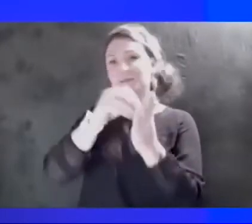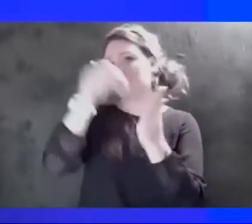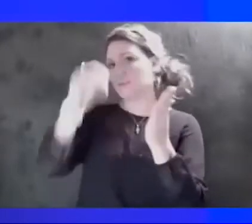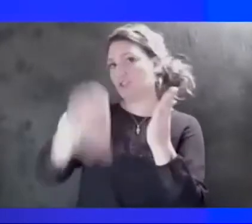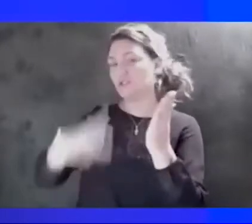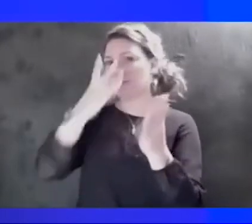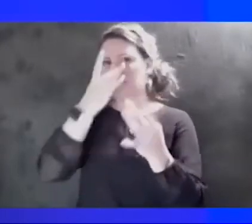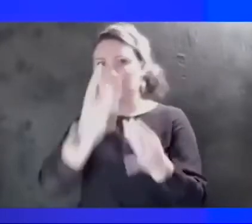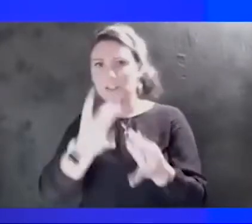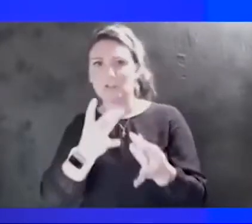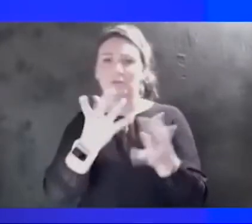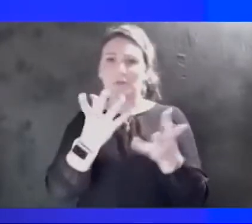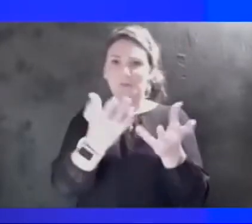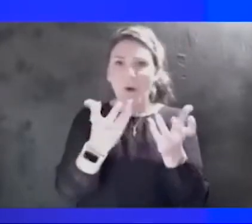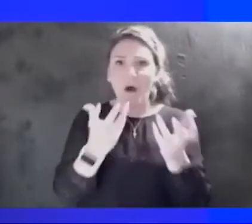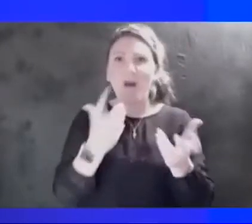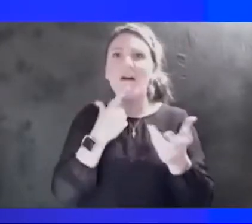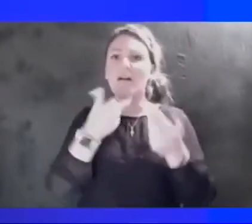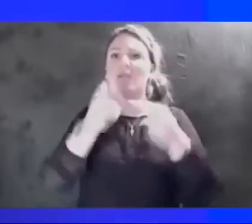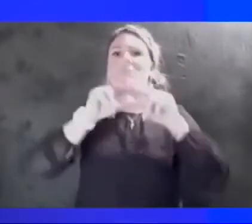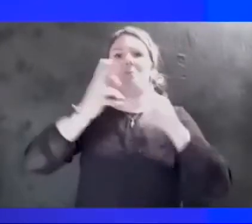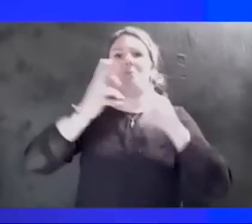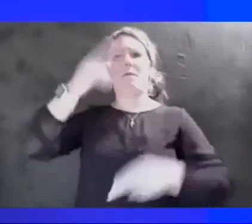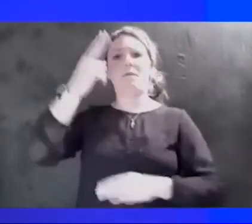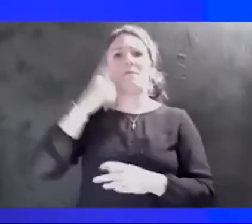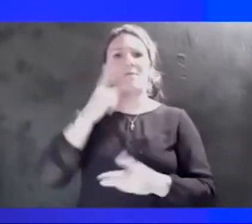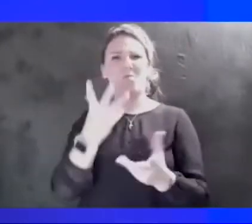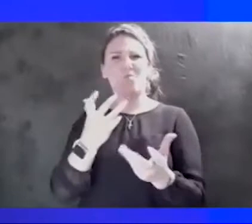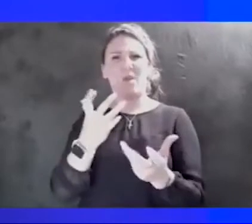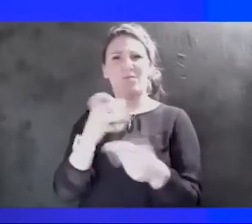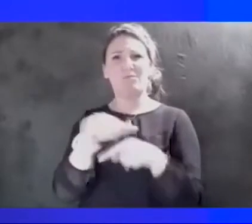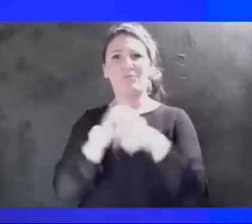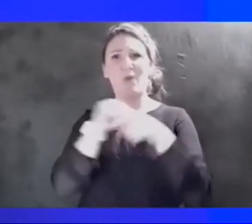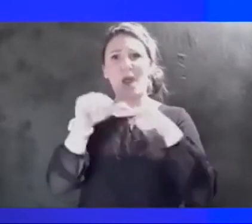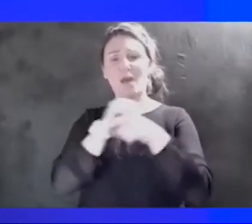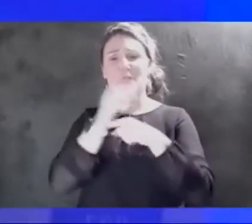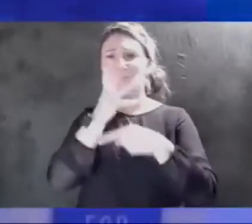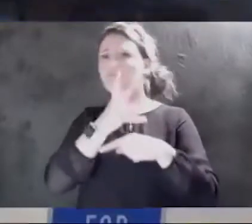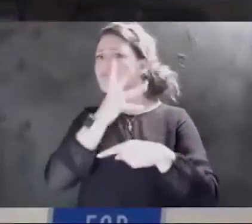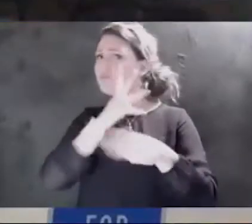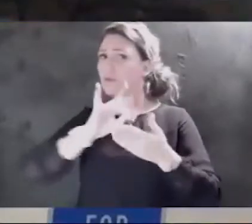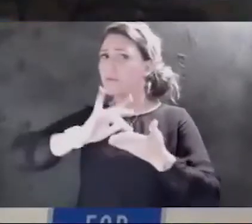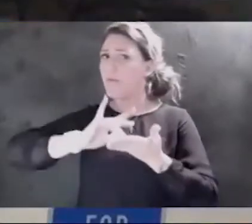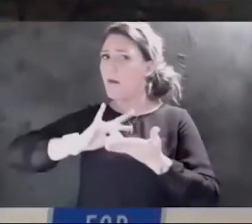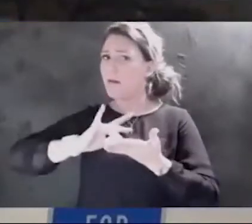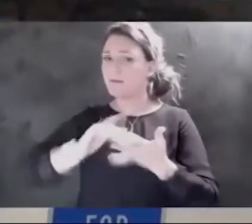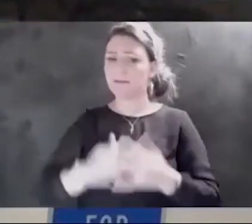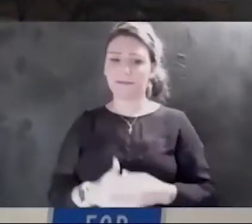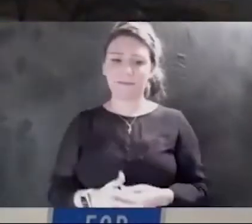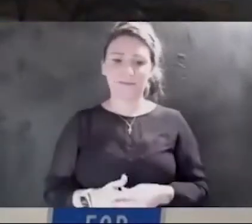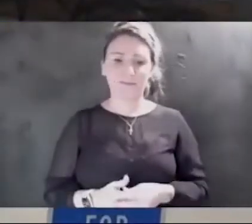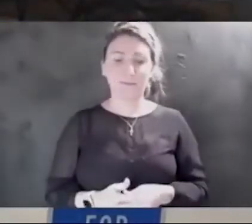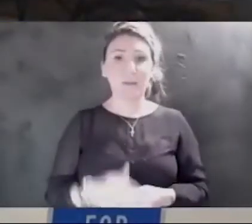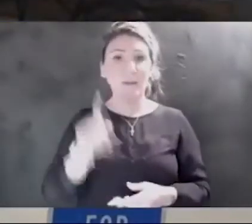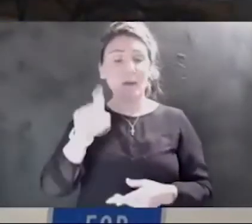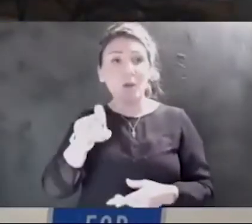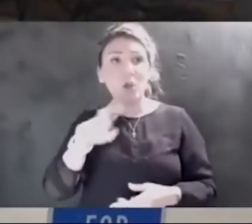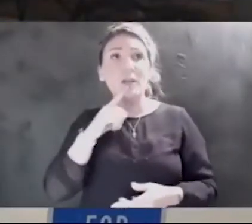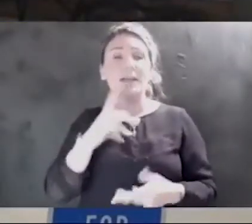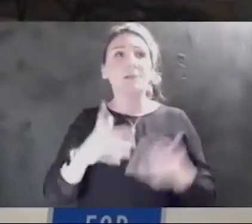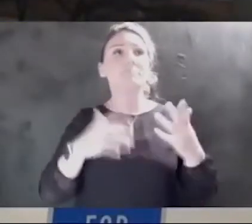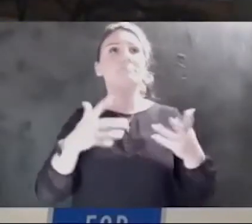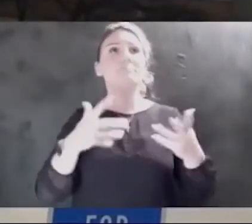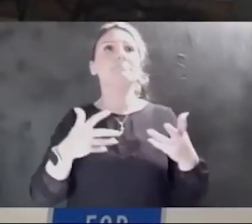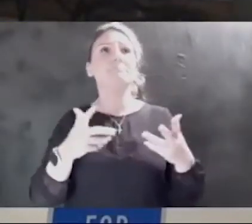it comes to wanting to practice rural medicine. You know, you have to fight things like